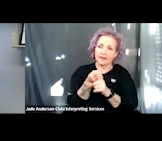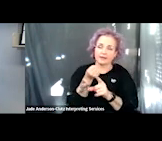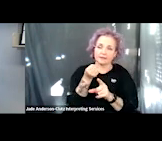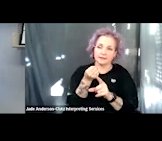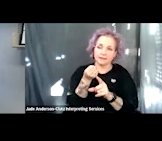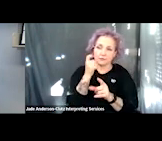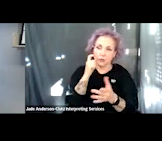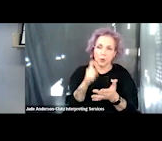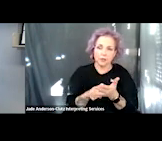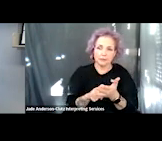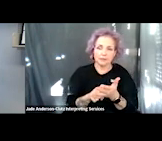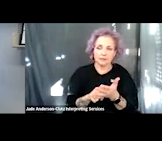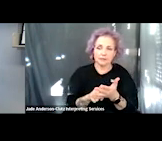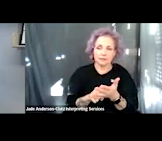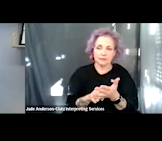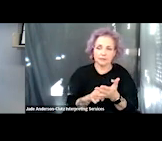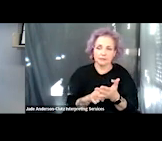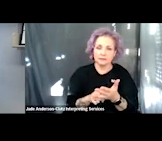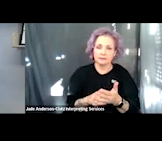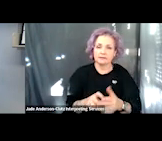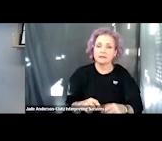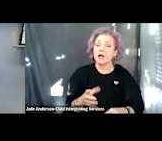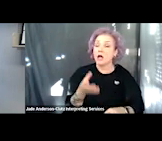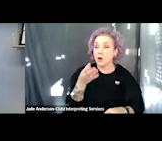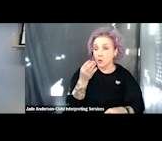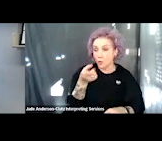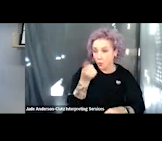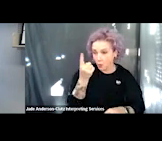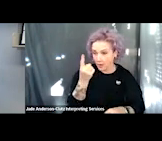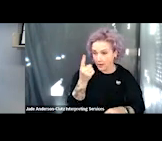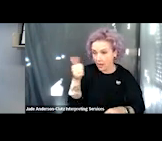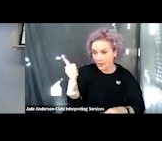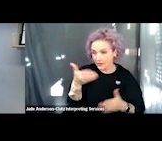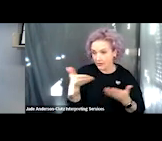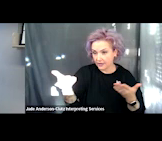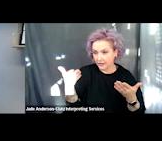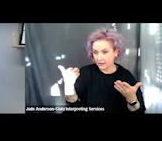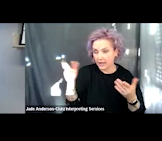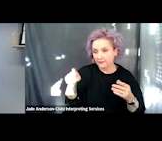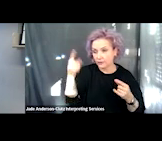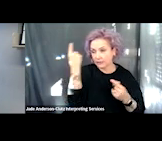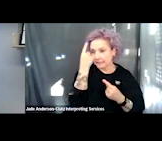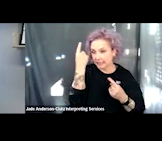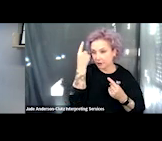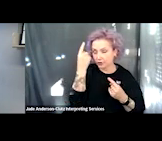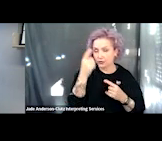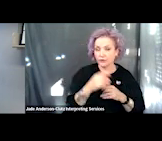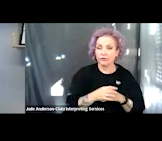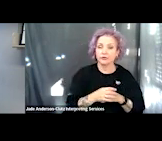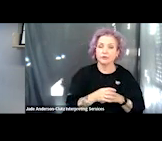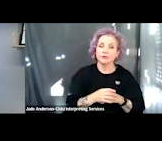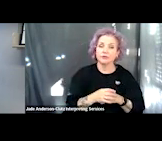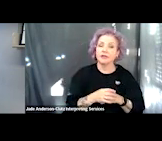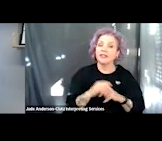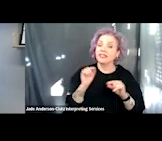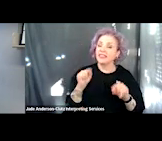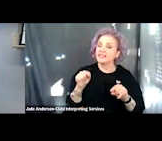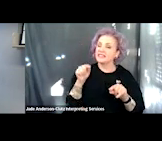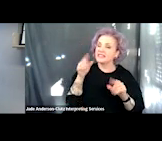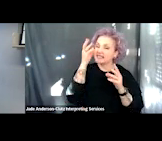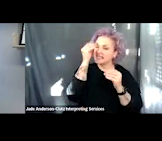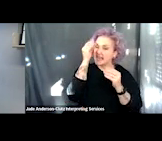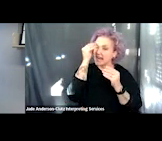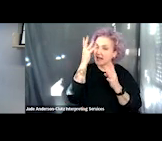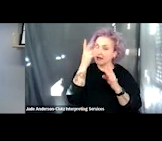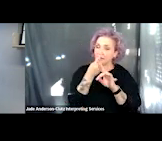The other important consideration that I want to sort of point you to here is that the findings are actually limited to certain countries. So if you'll